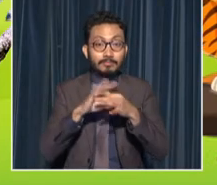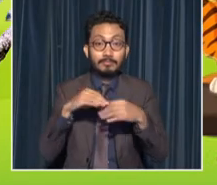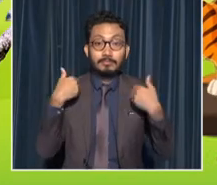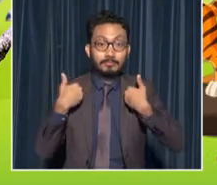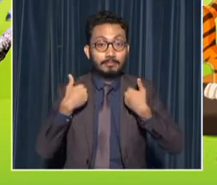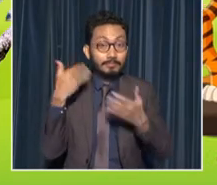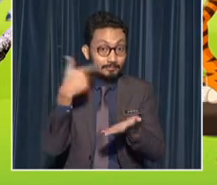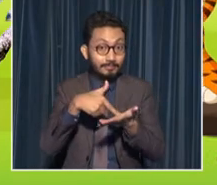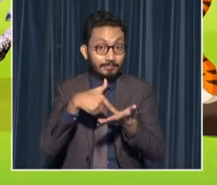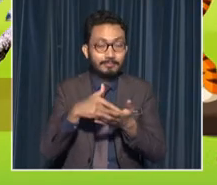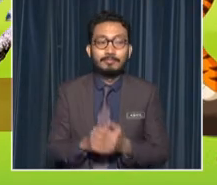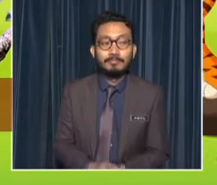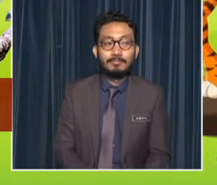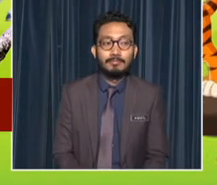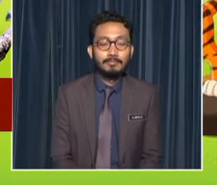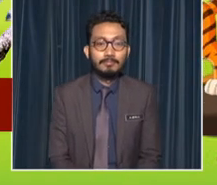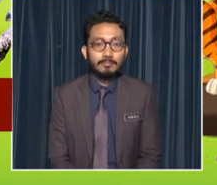again.